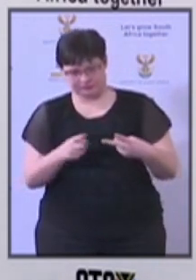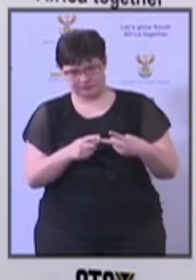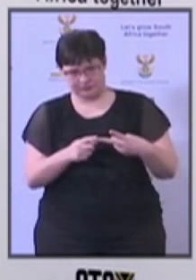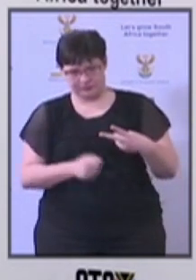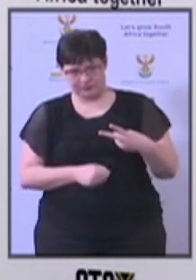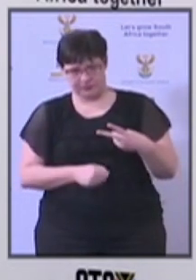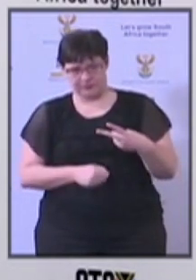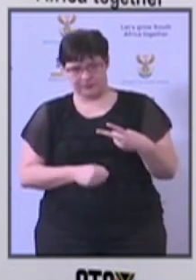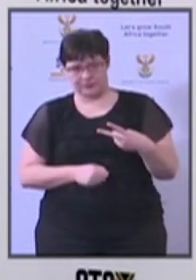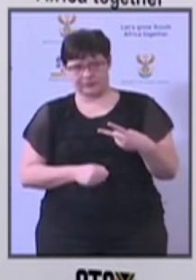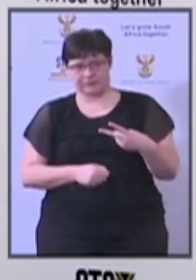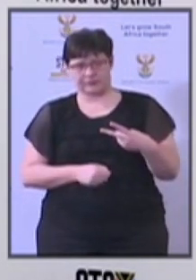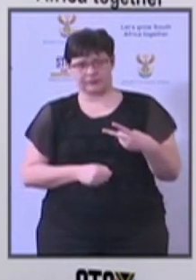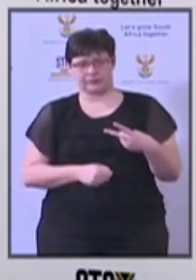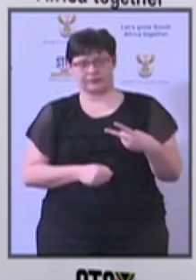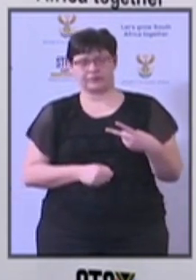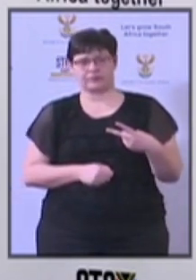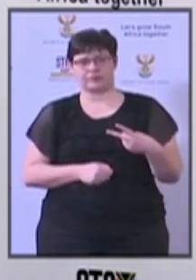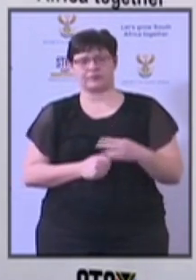generally. We